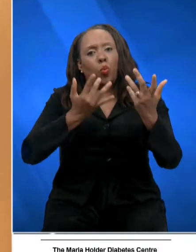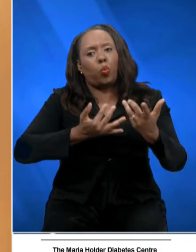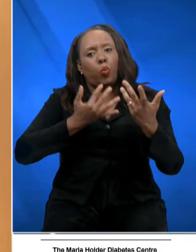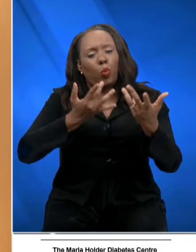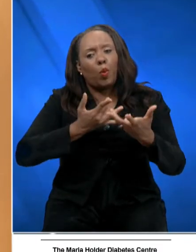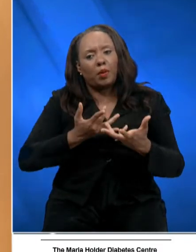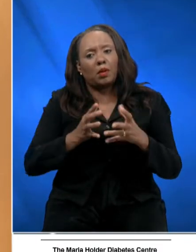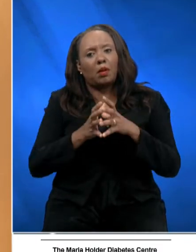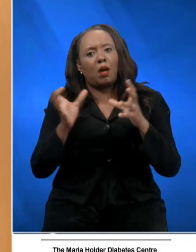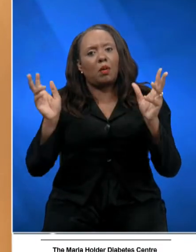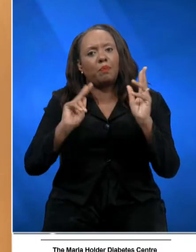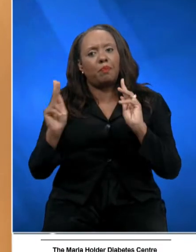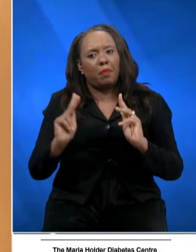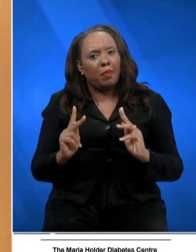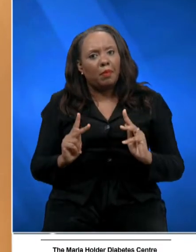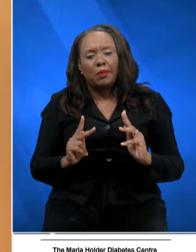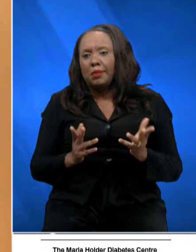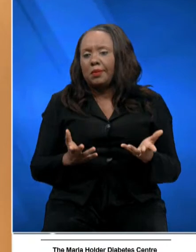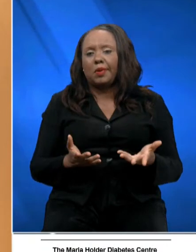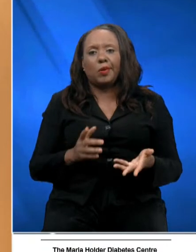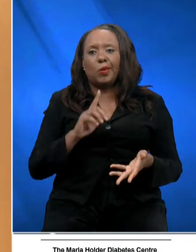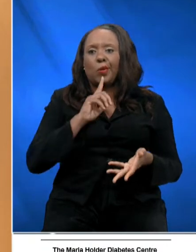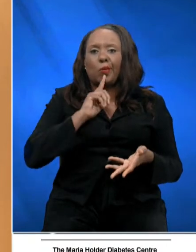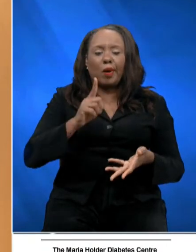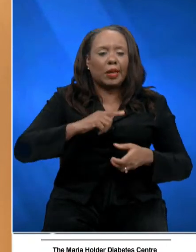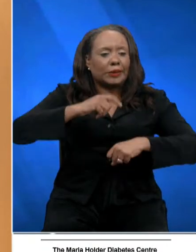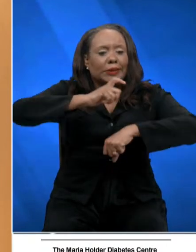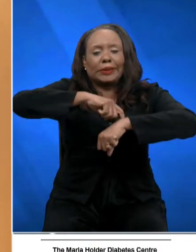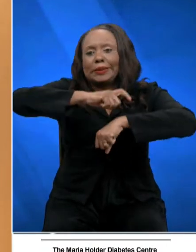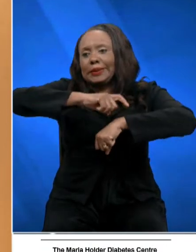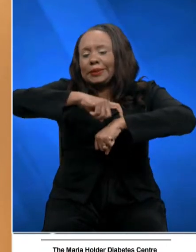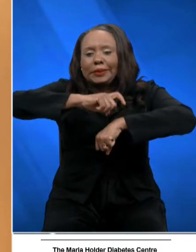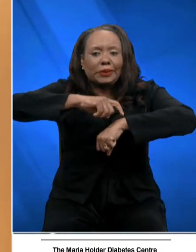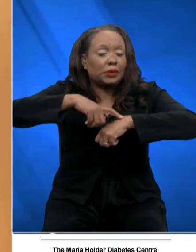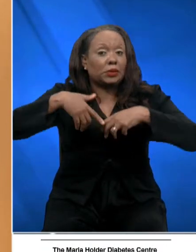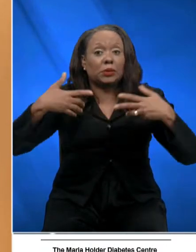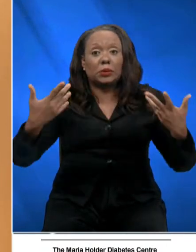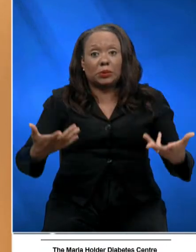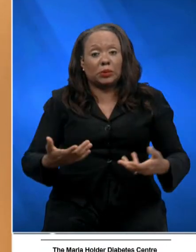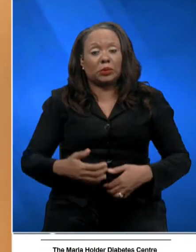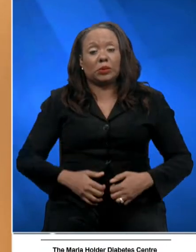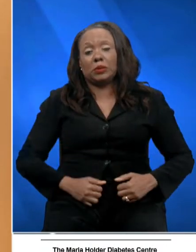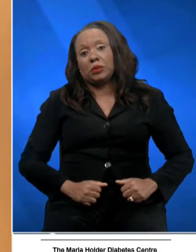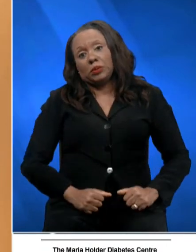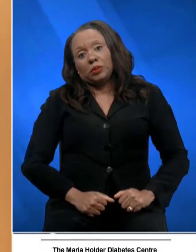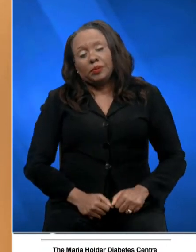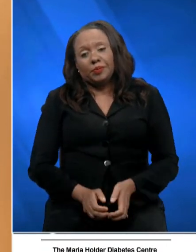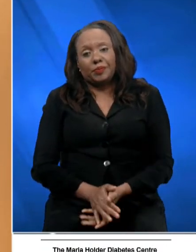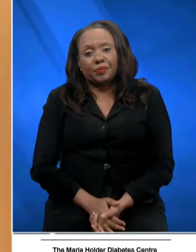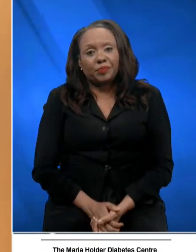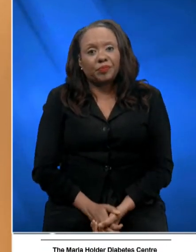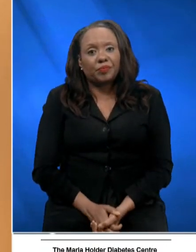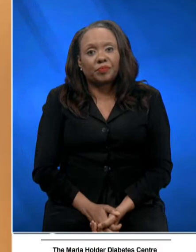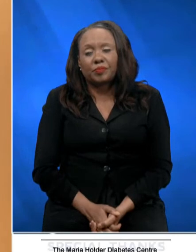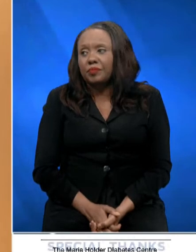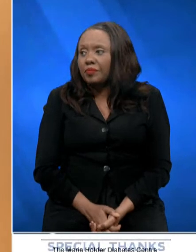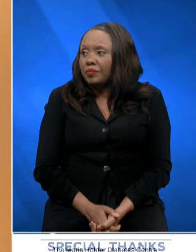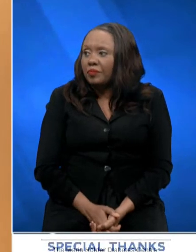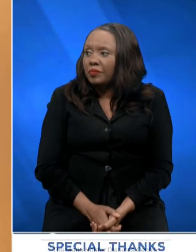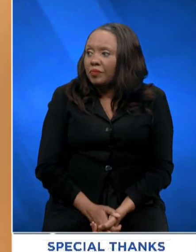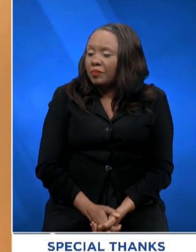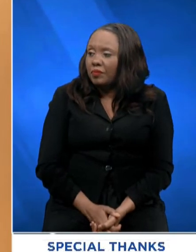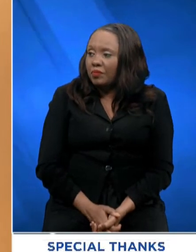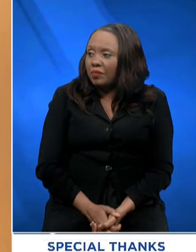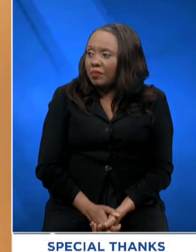So that has increased the waiting time for surgery for quite a few patients, unfortunately. Hearing here a couple